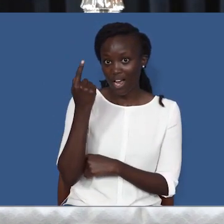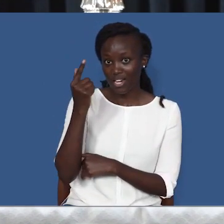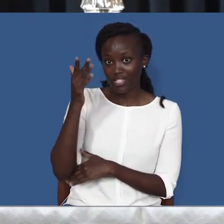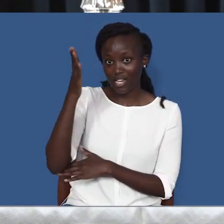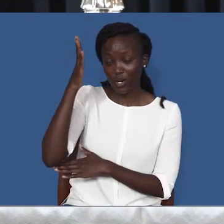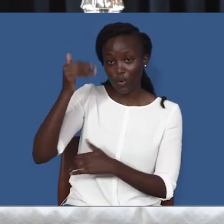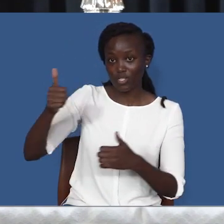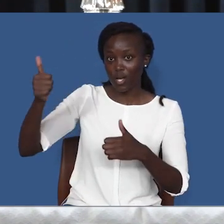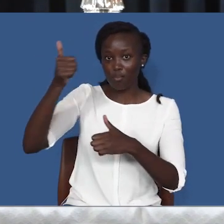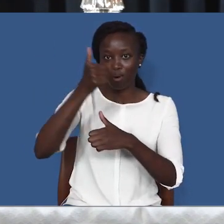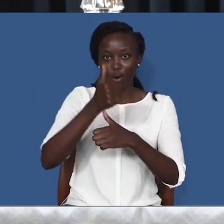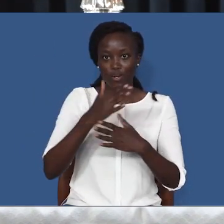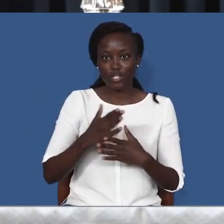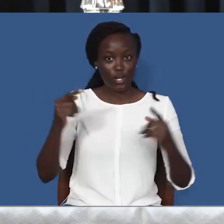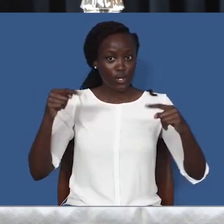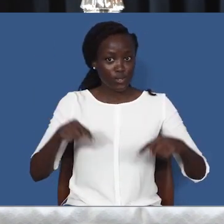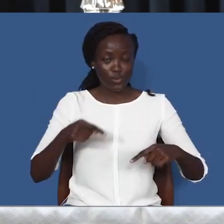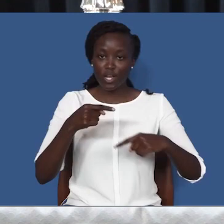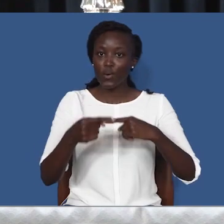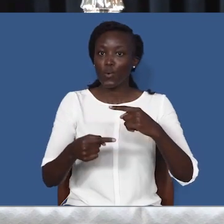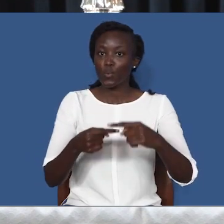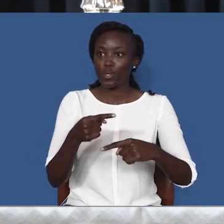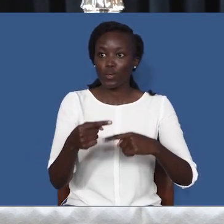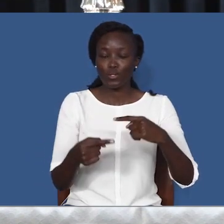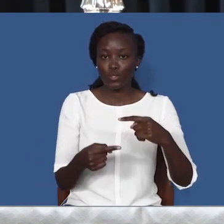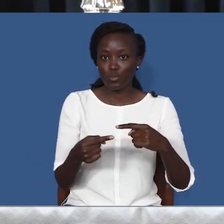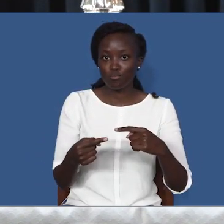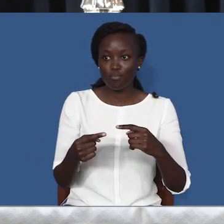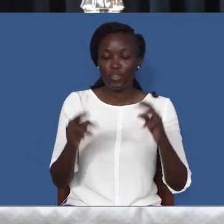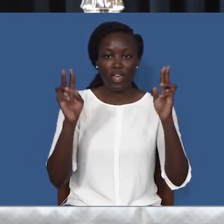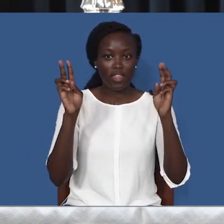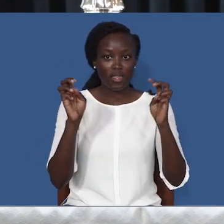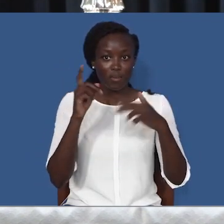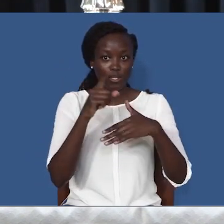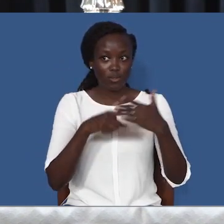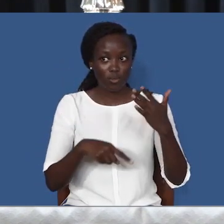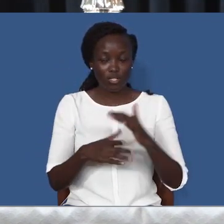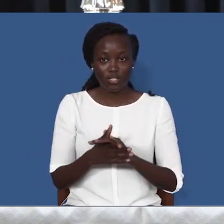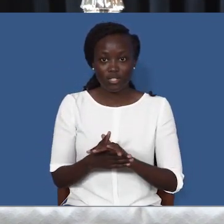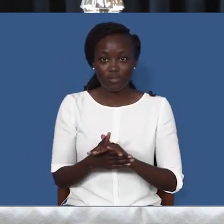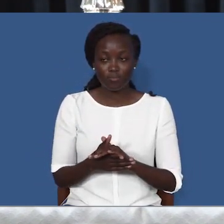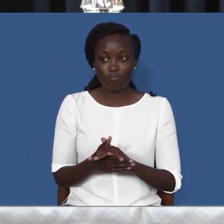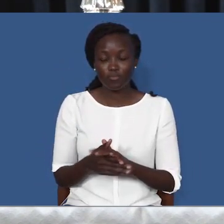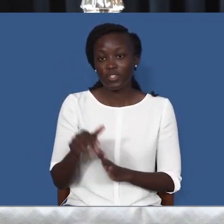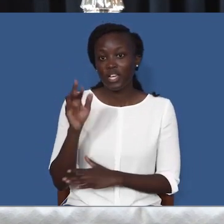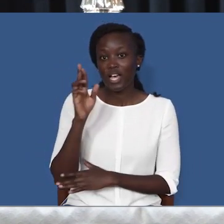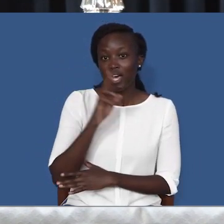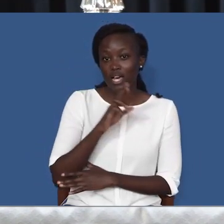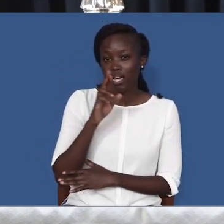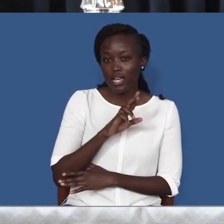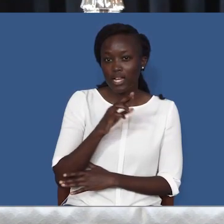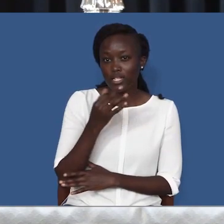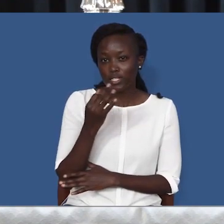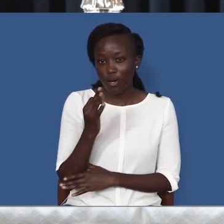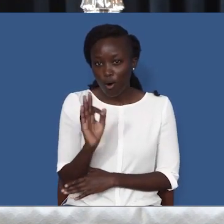and ours. And today we are going to continue and we are going to look at the subject on the danger of doing business